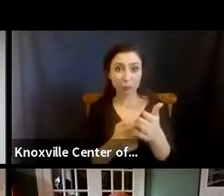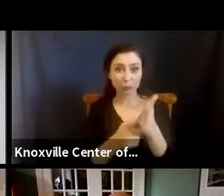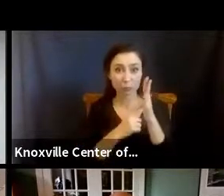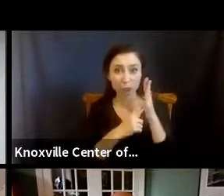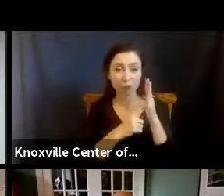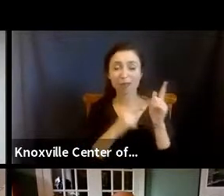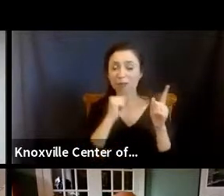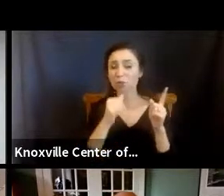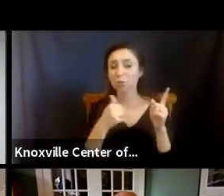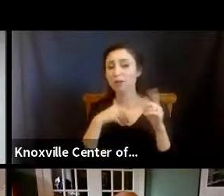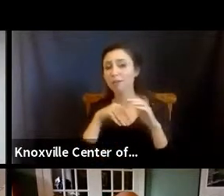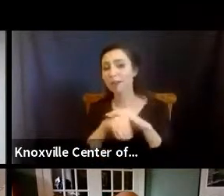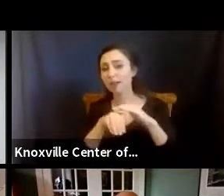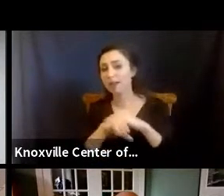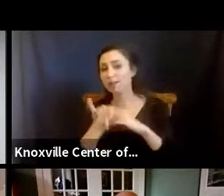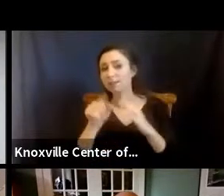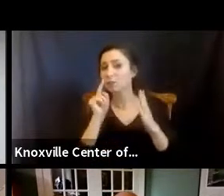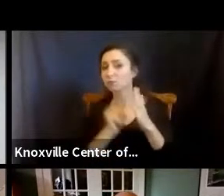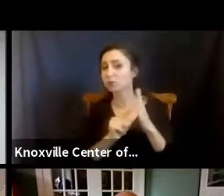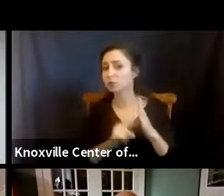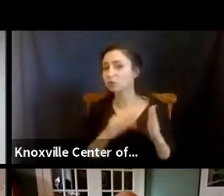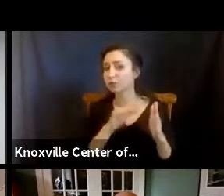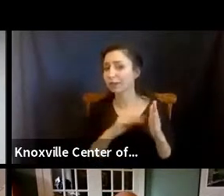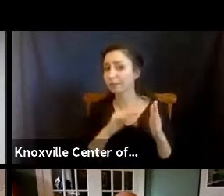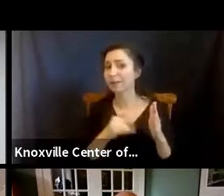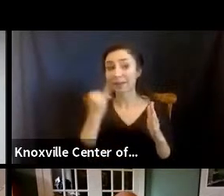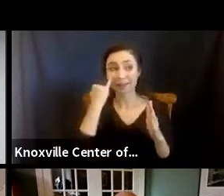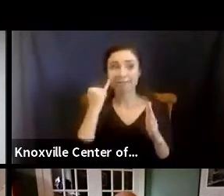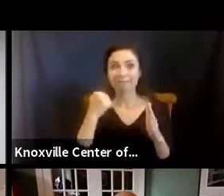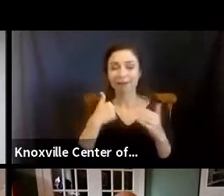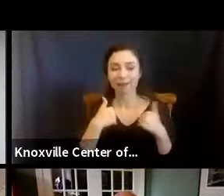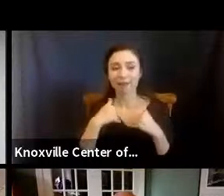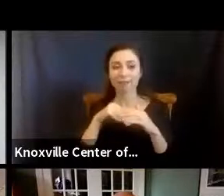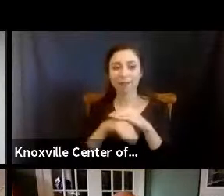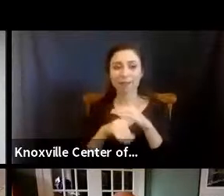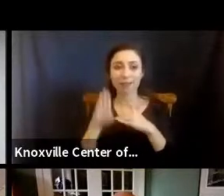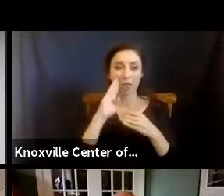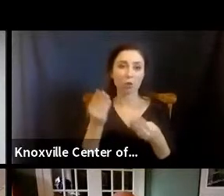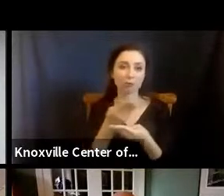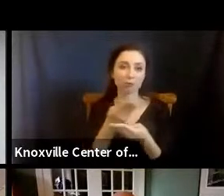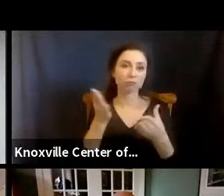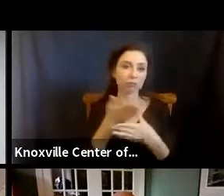but when I do, I'd like to share it with you all. So that is at least